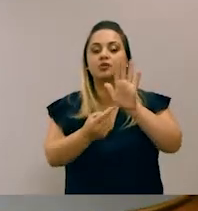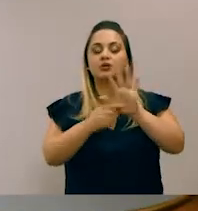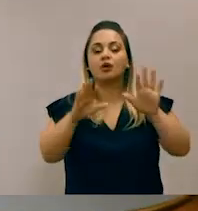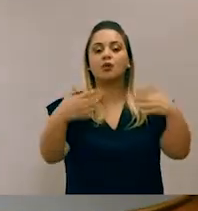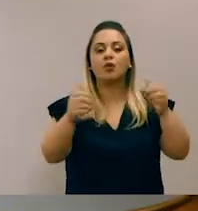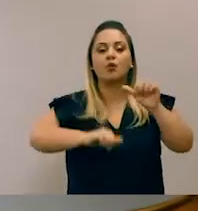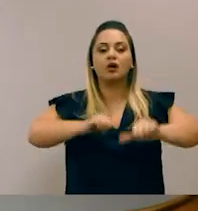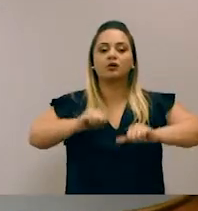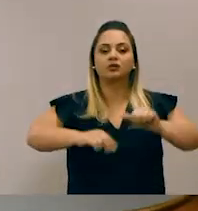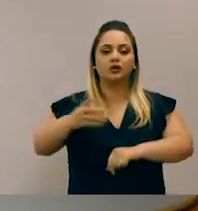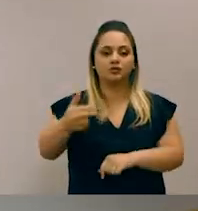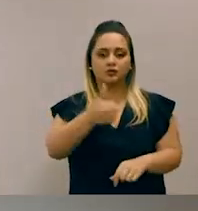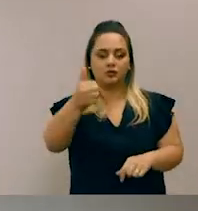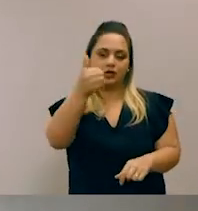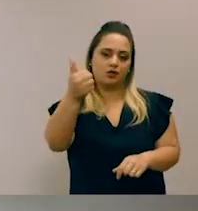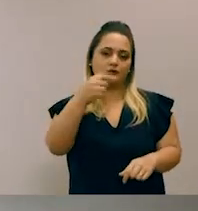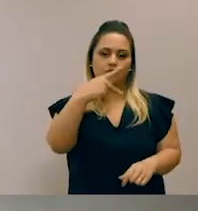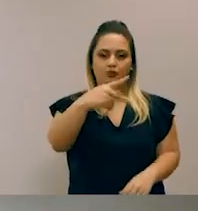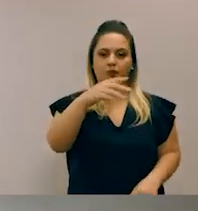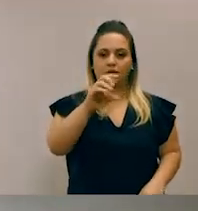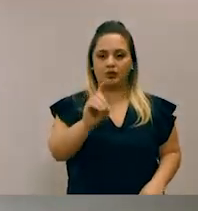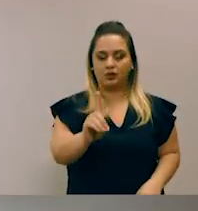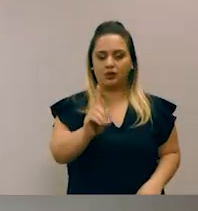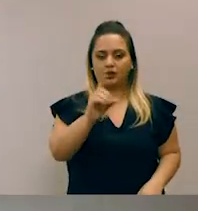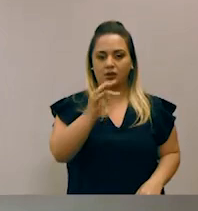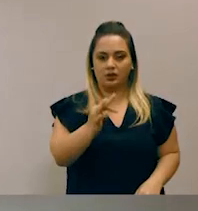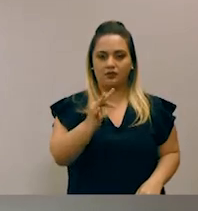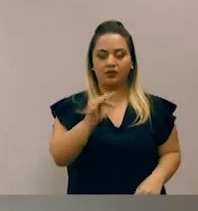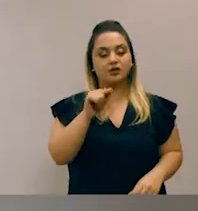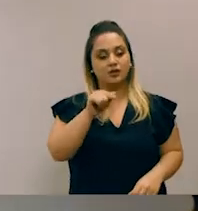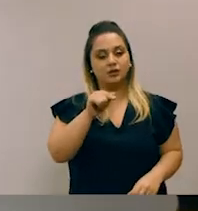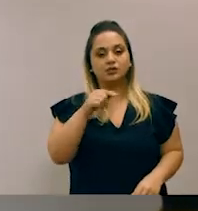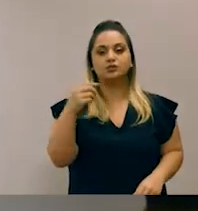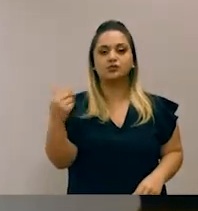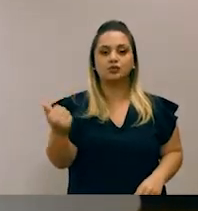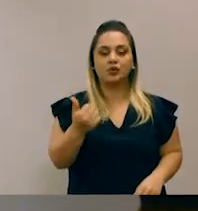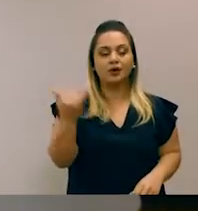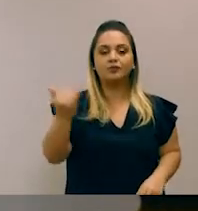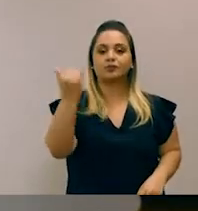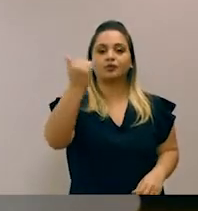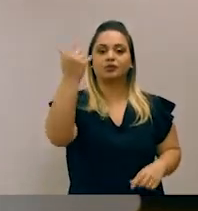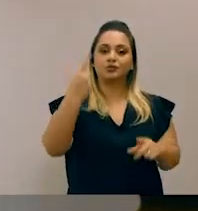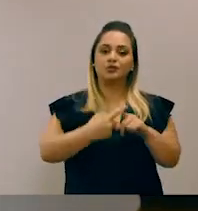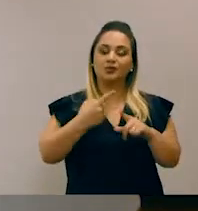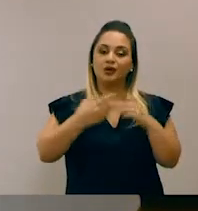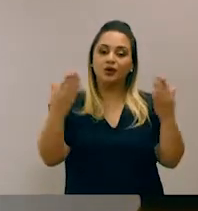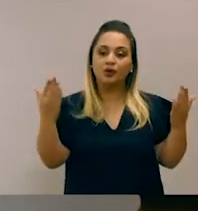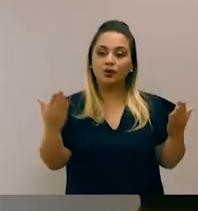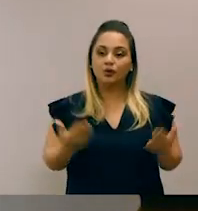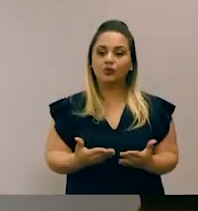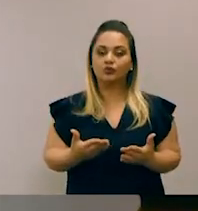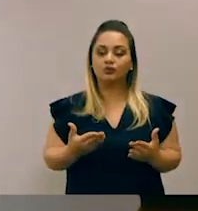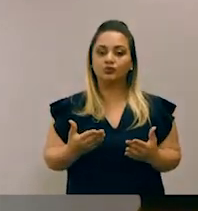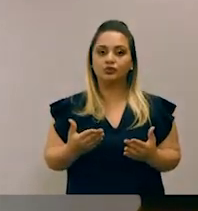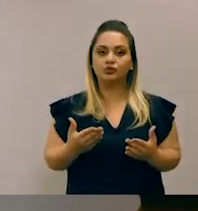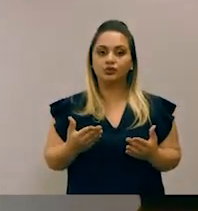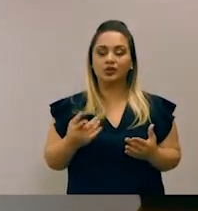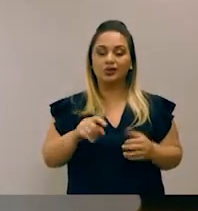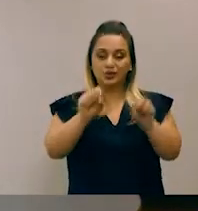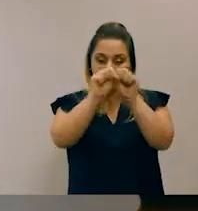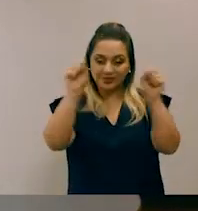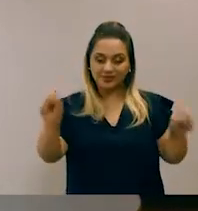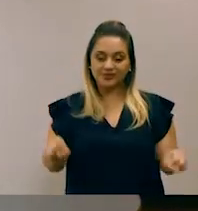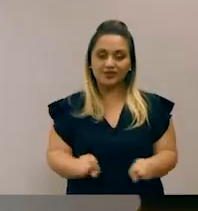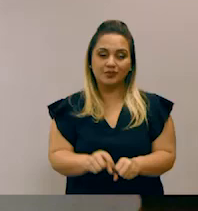the text of the OCR of that PDF. It is important because today the system has